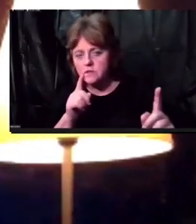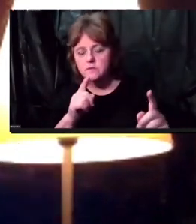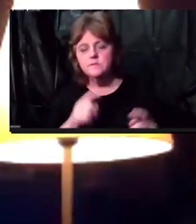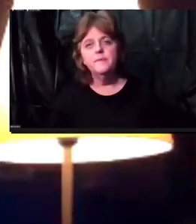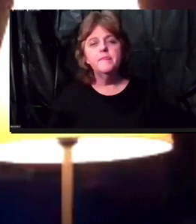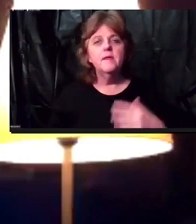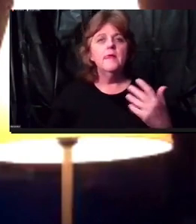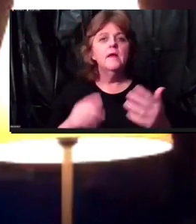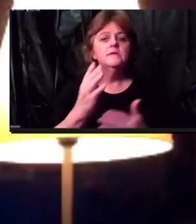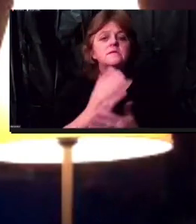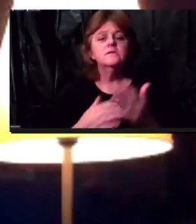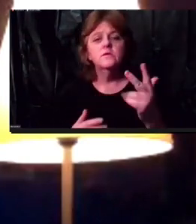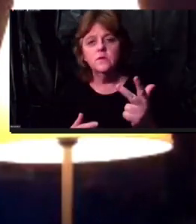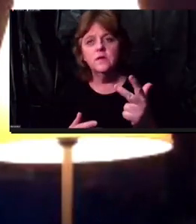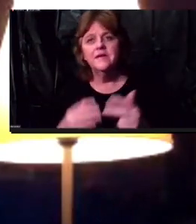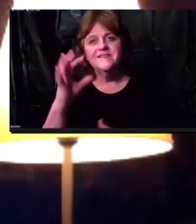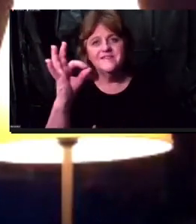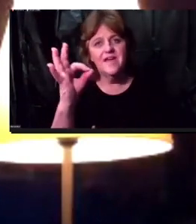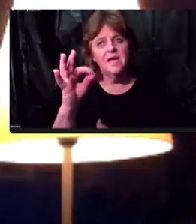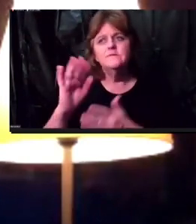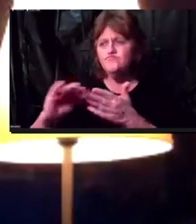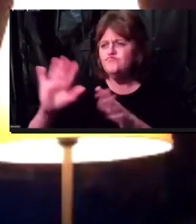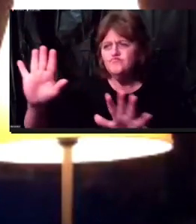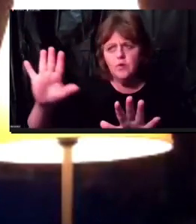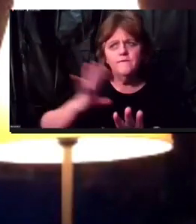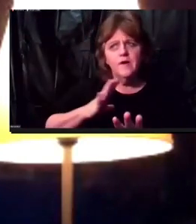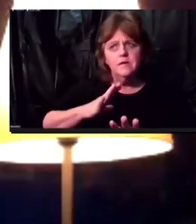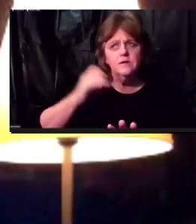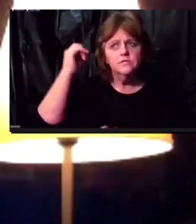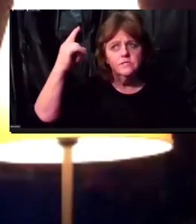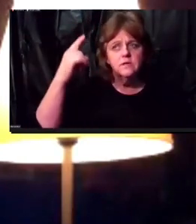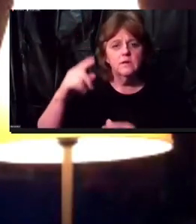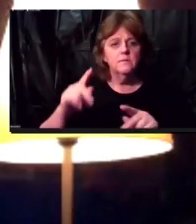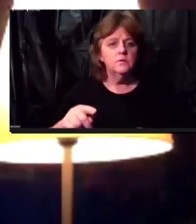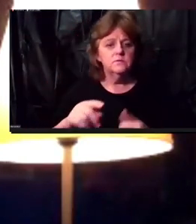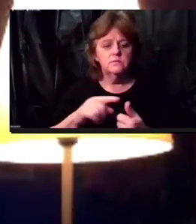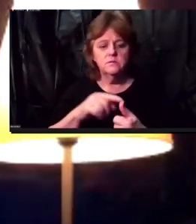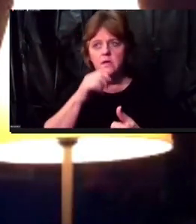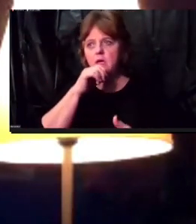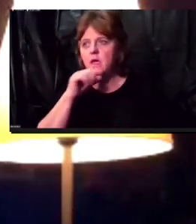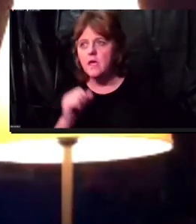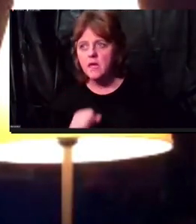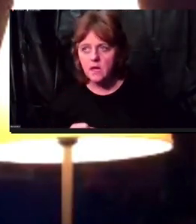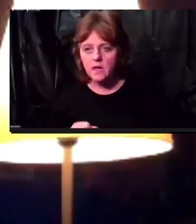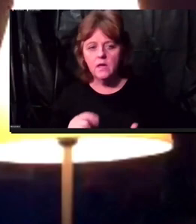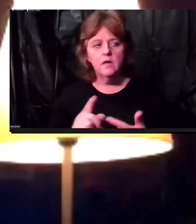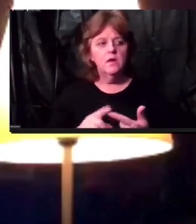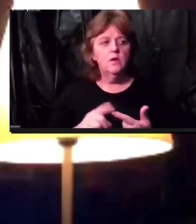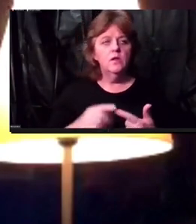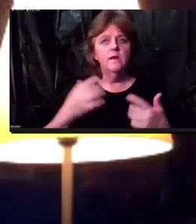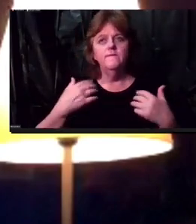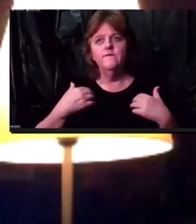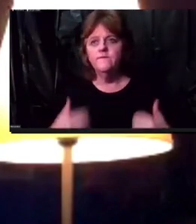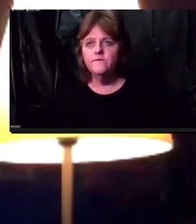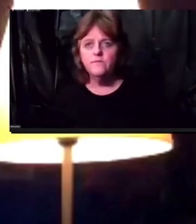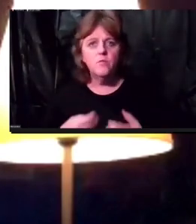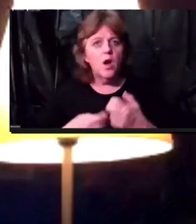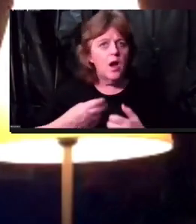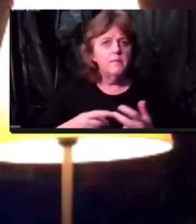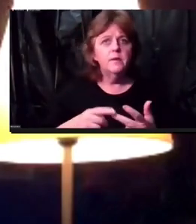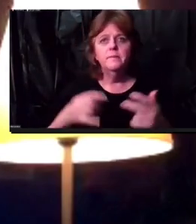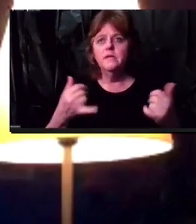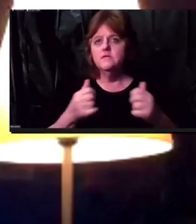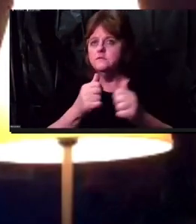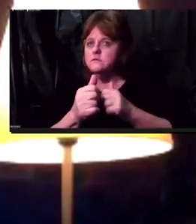of 9 exemptions, everything from a person's age, if you have a medical condition, if you're playing